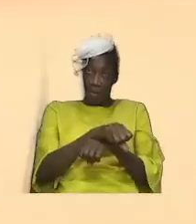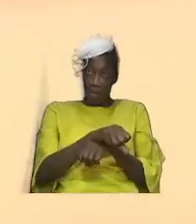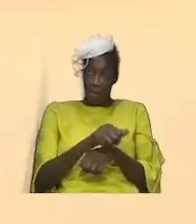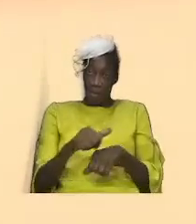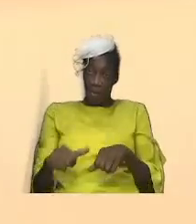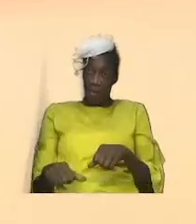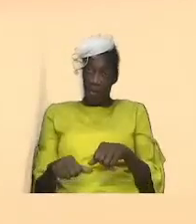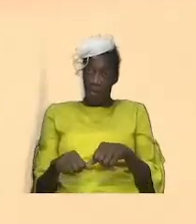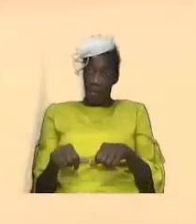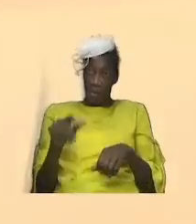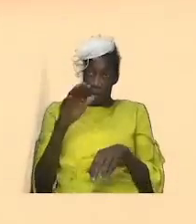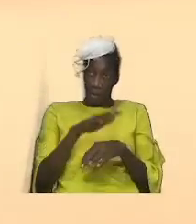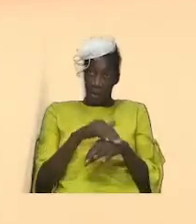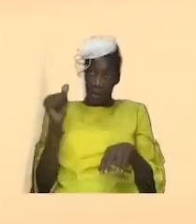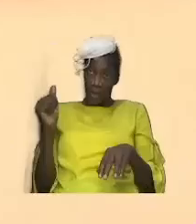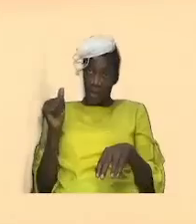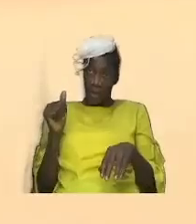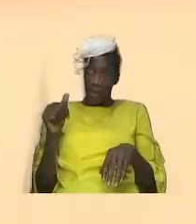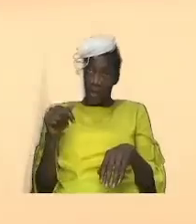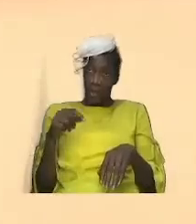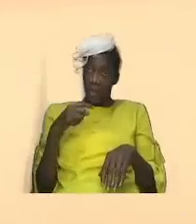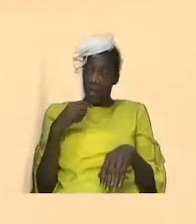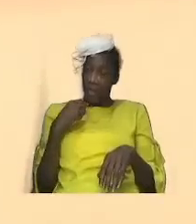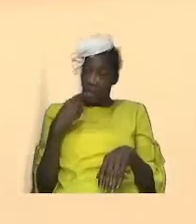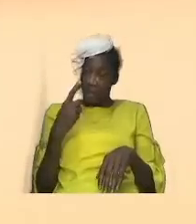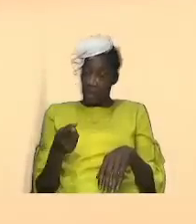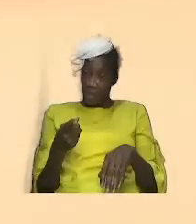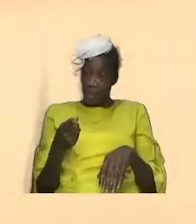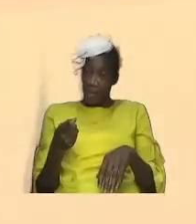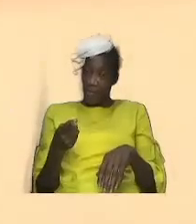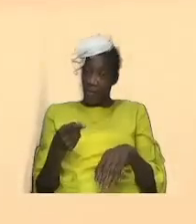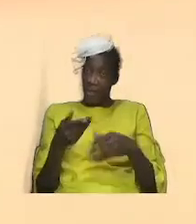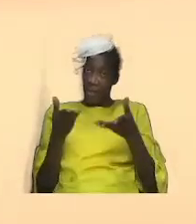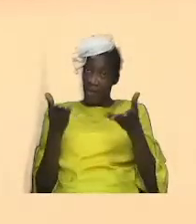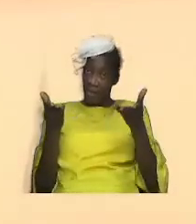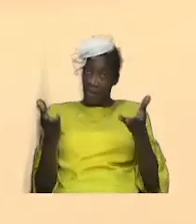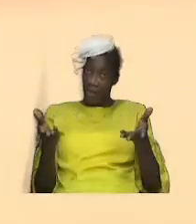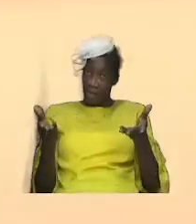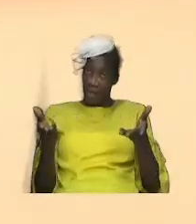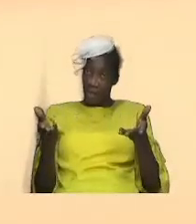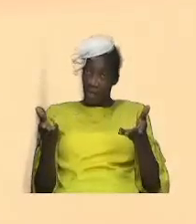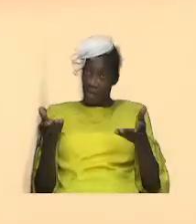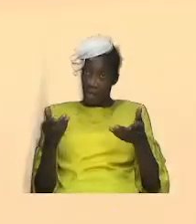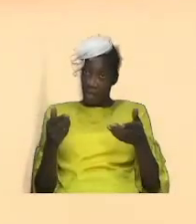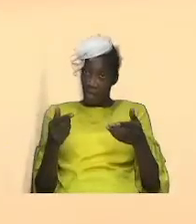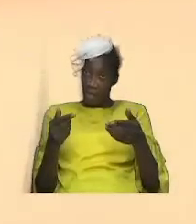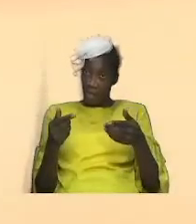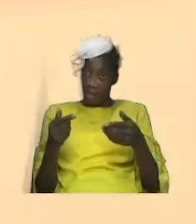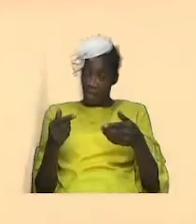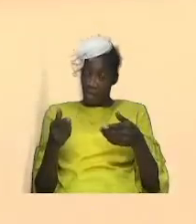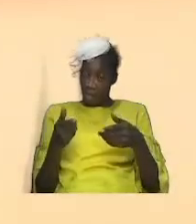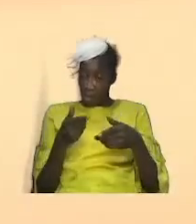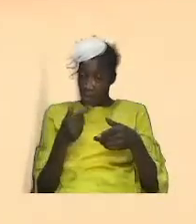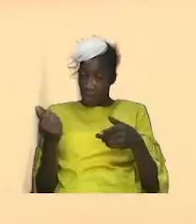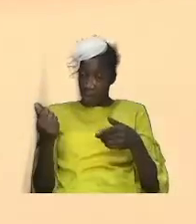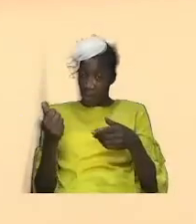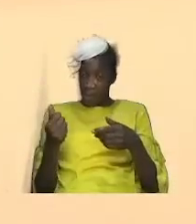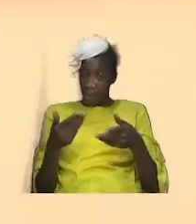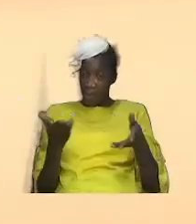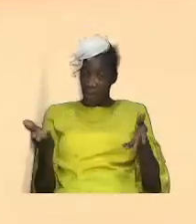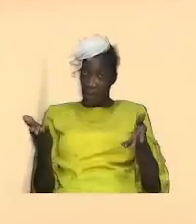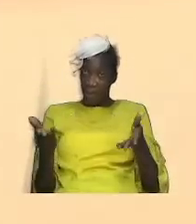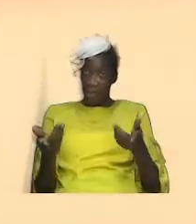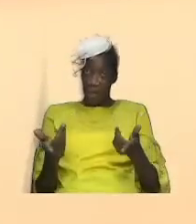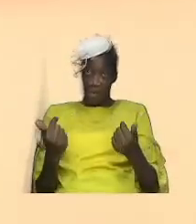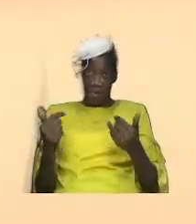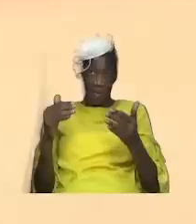called to give account for that. Because those actions had repercussions.